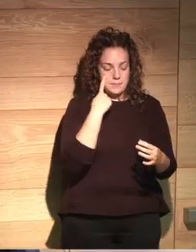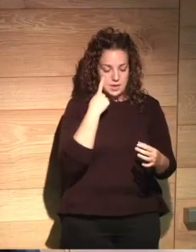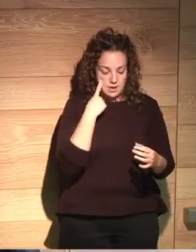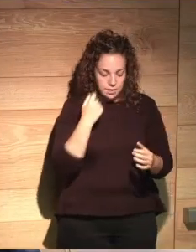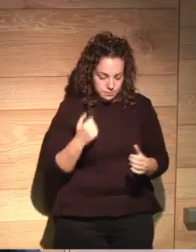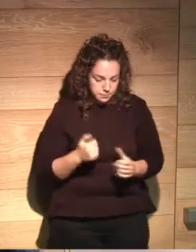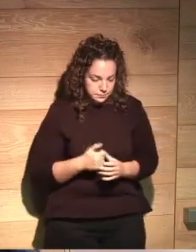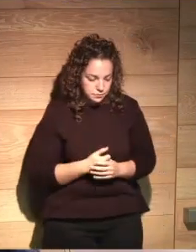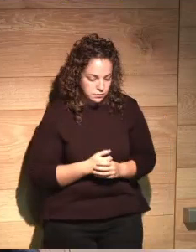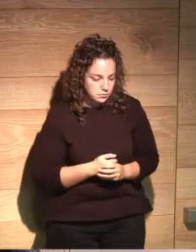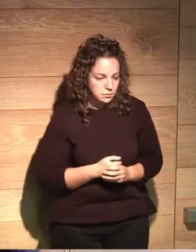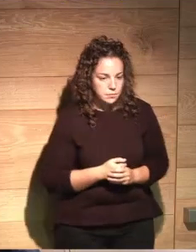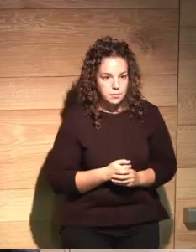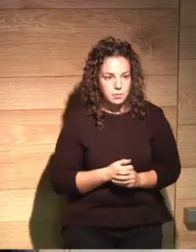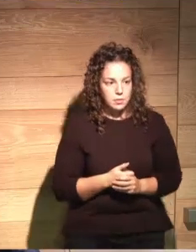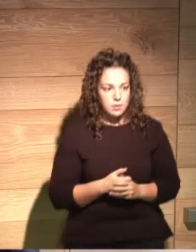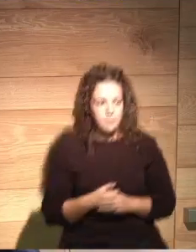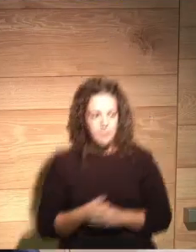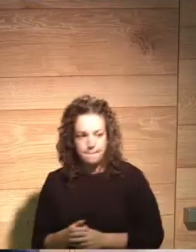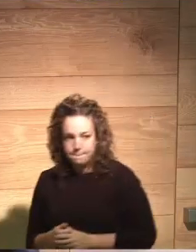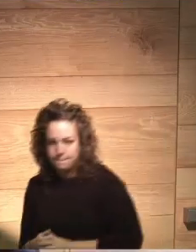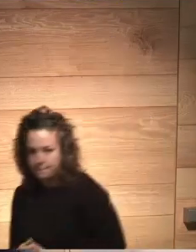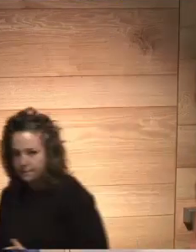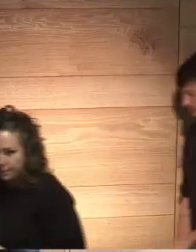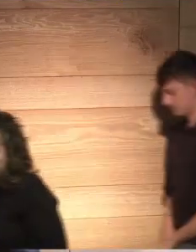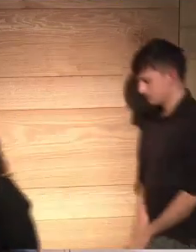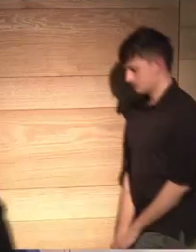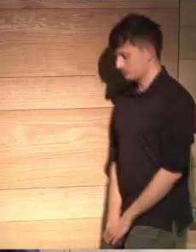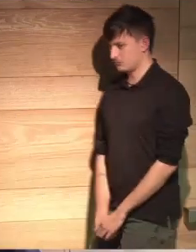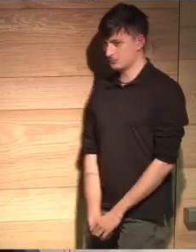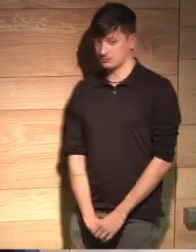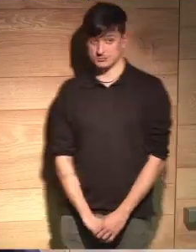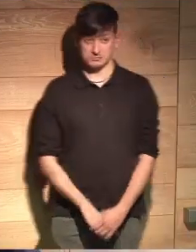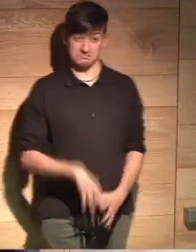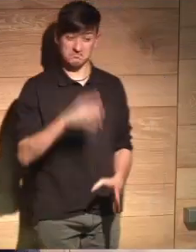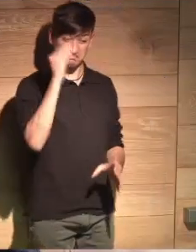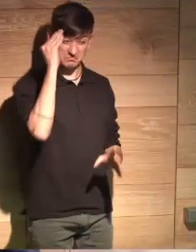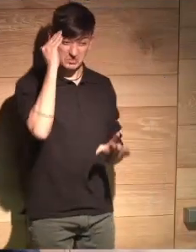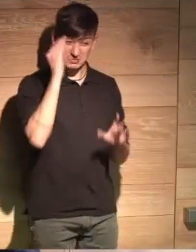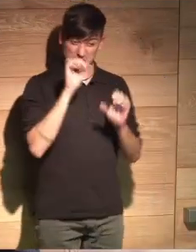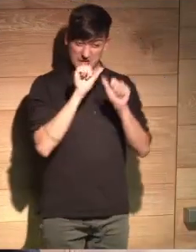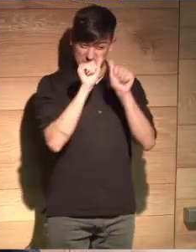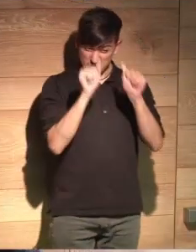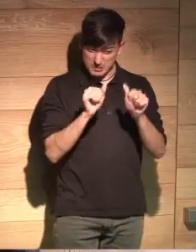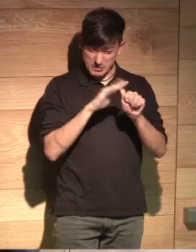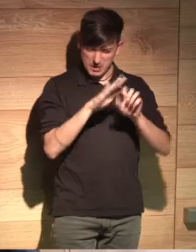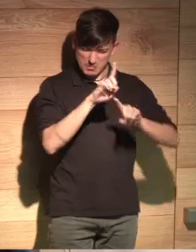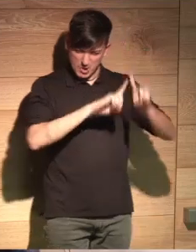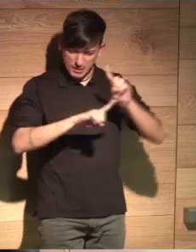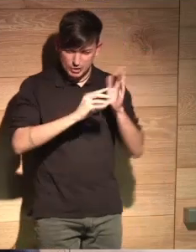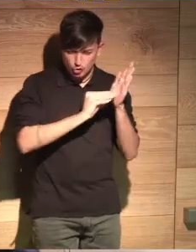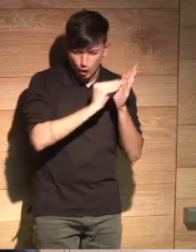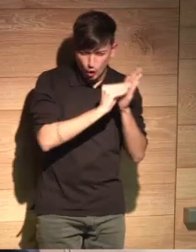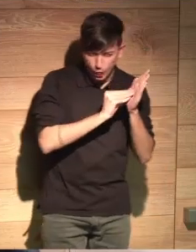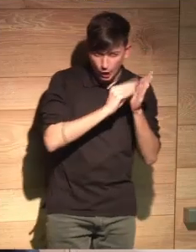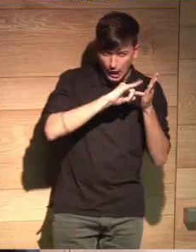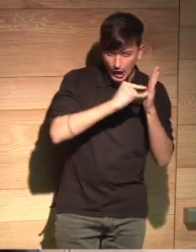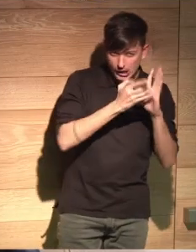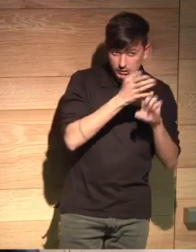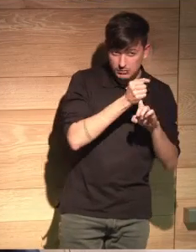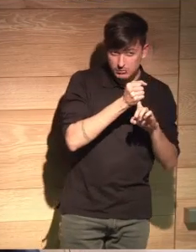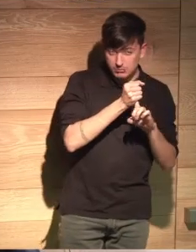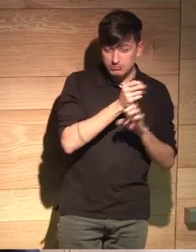we need to survey those and monitor those. Una manera un poco de I think there would be a way of solving many of these